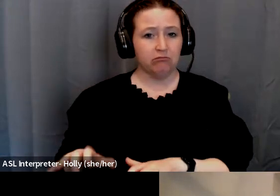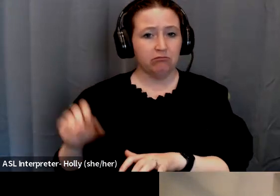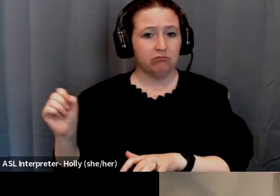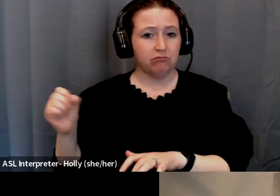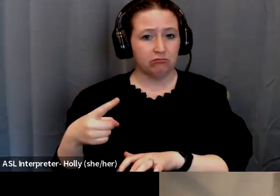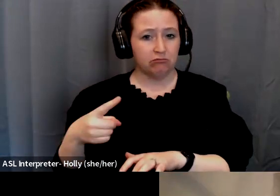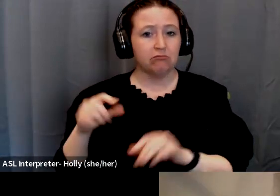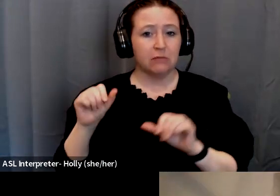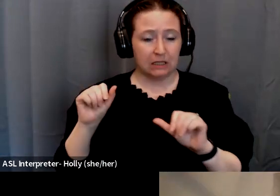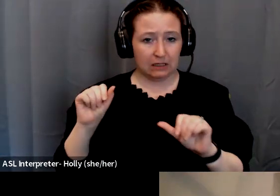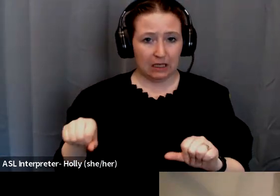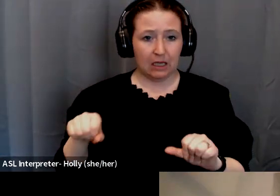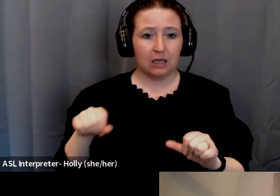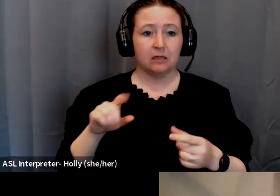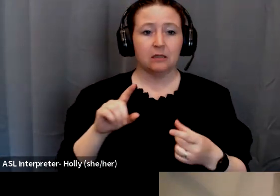that in